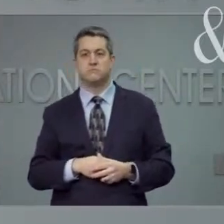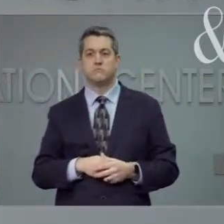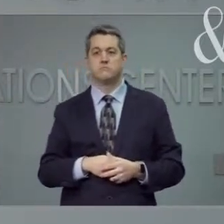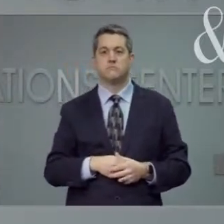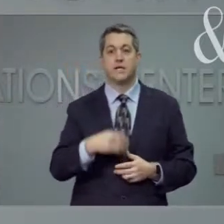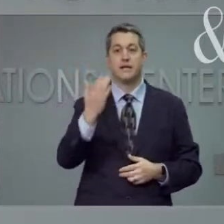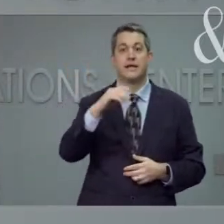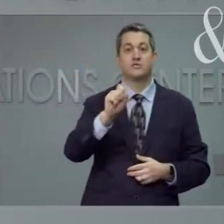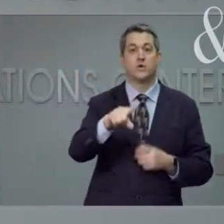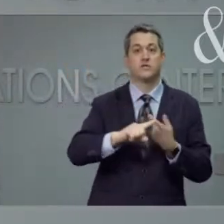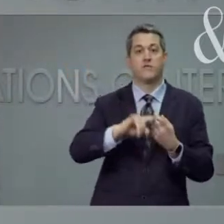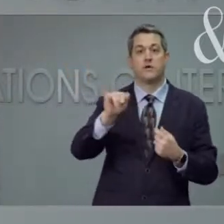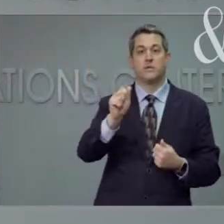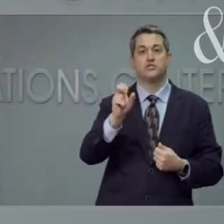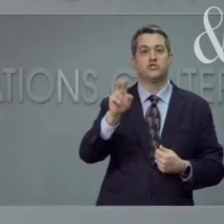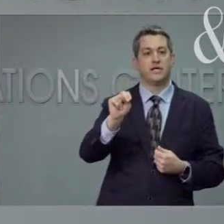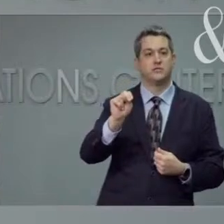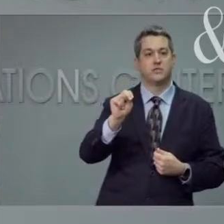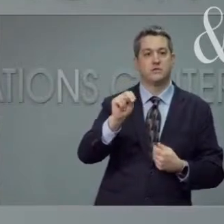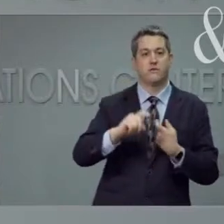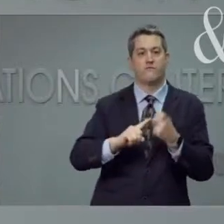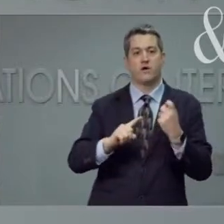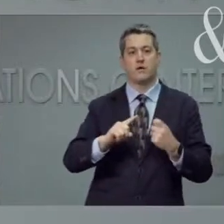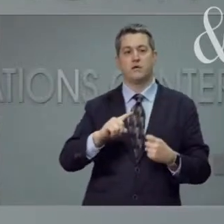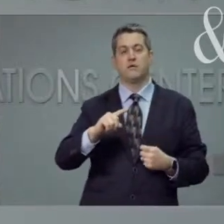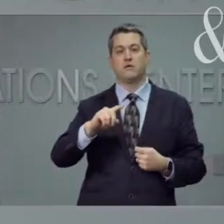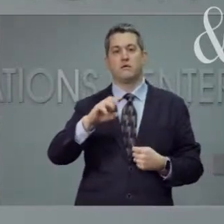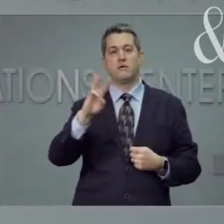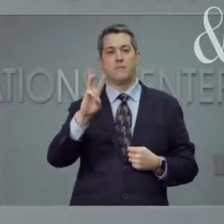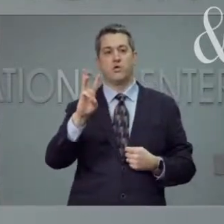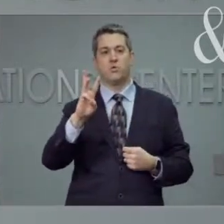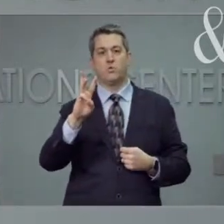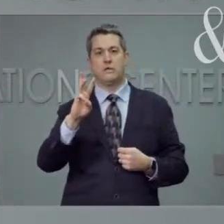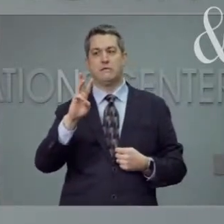Our next question is from Jason DeBruin with WUNC.